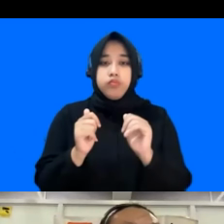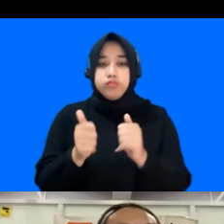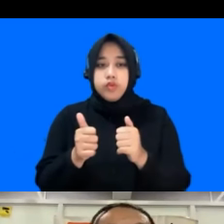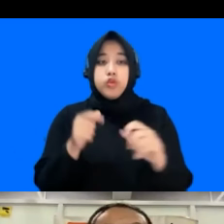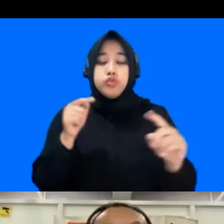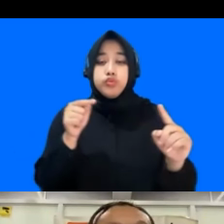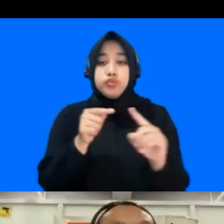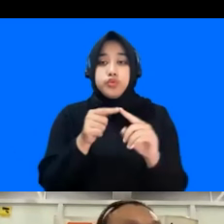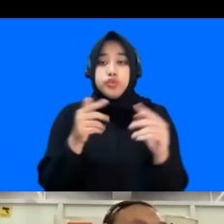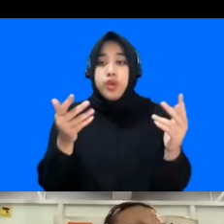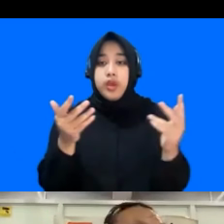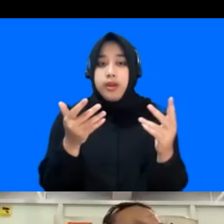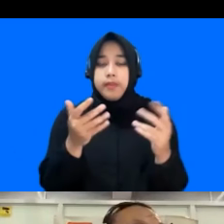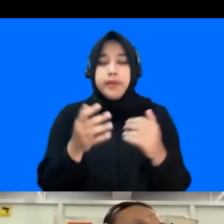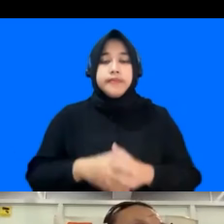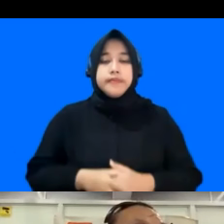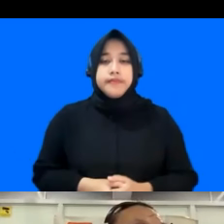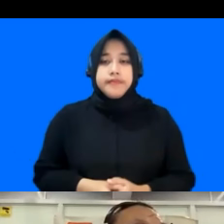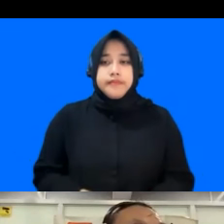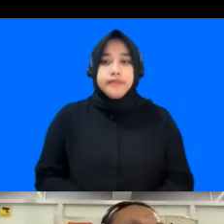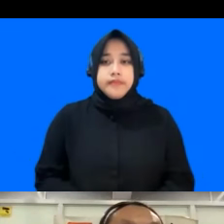empower the vulnerable through technology.